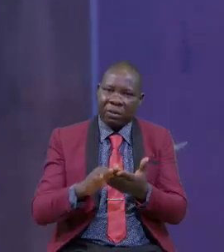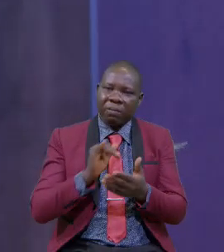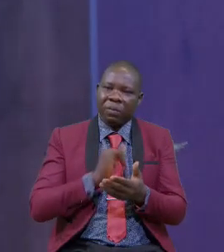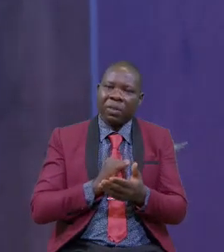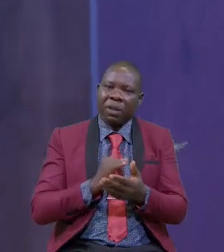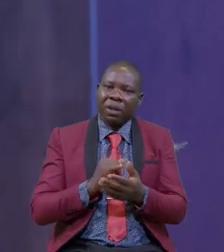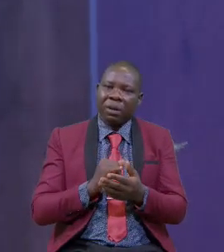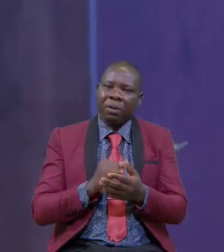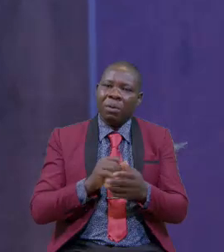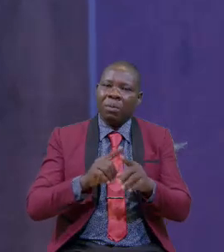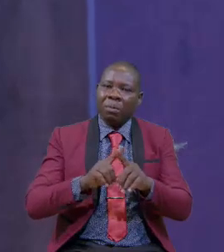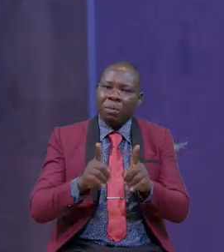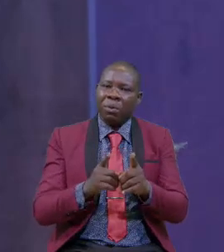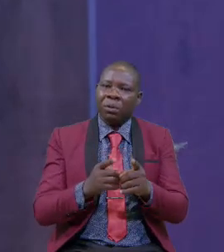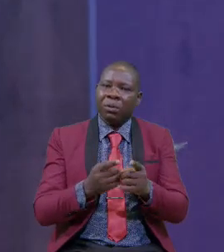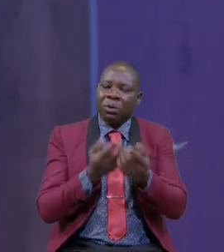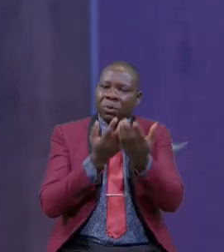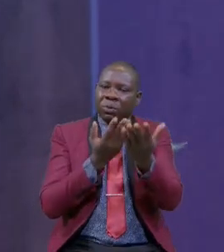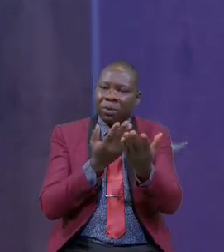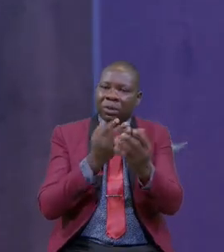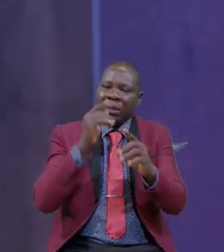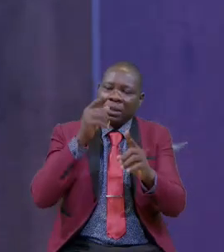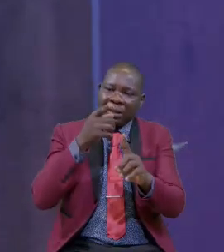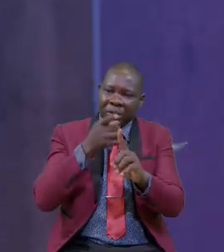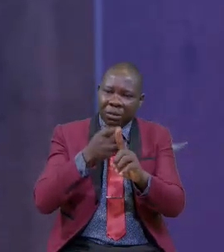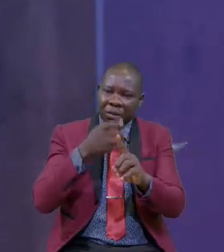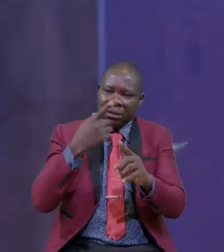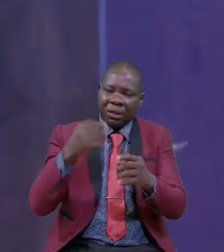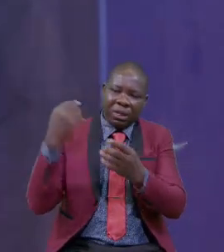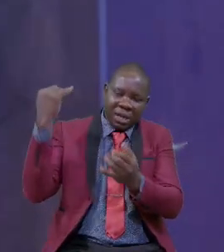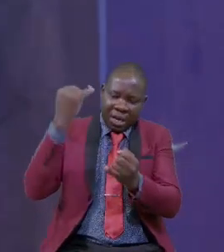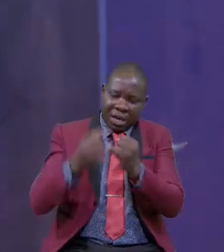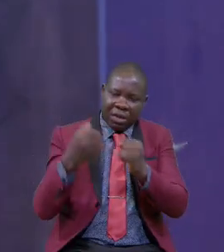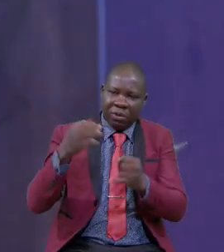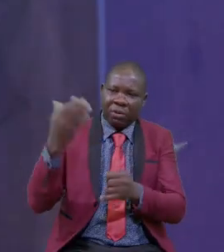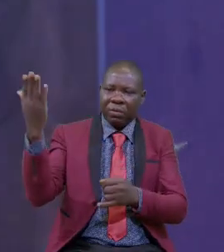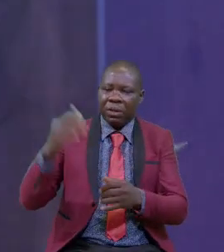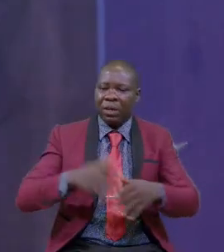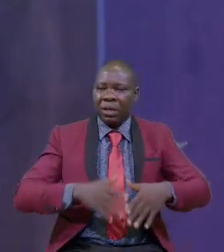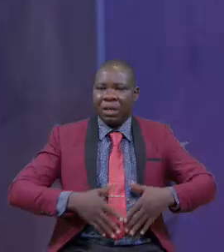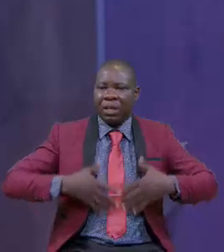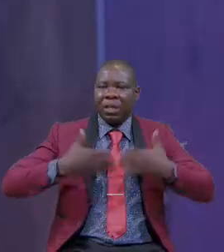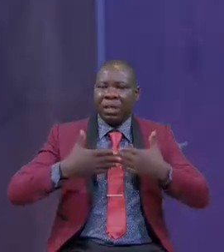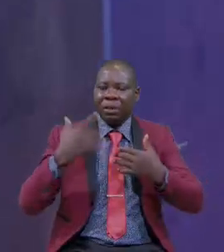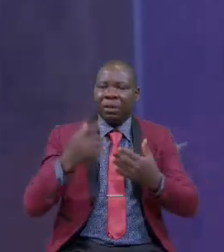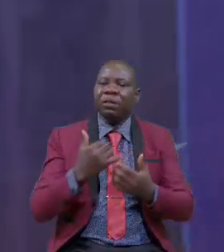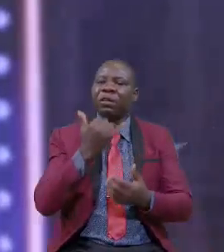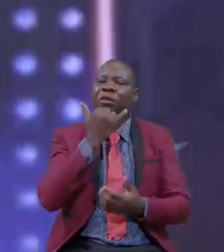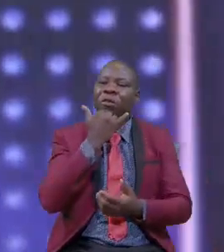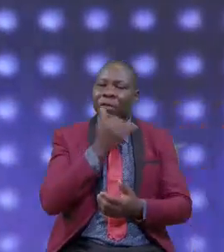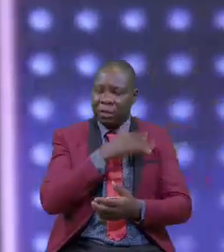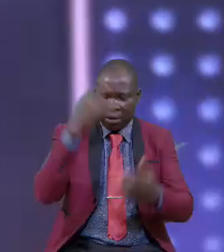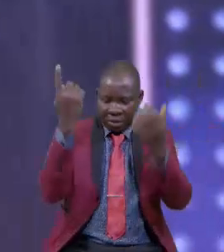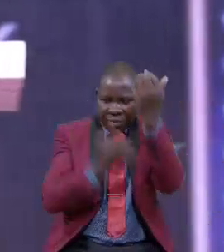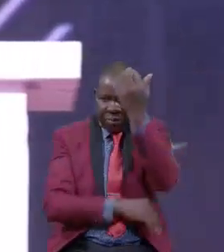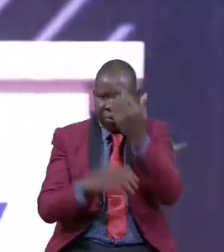of their lives here on earth, the offense and the punishment continued. As we read in the Old